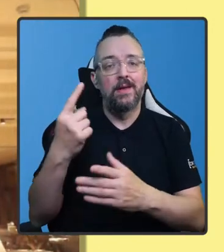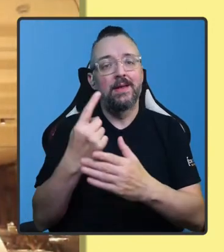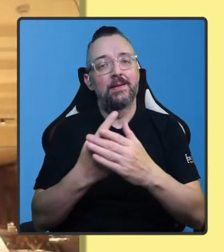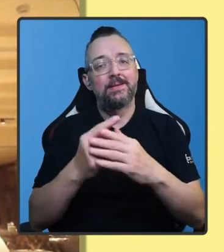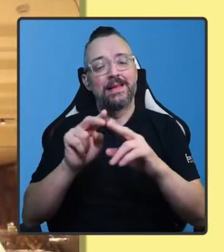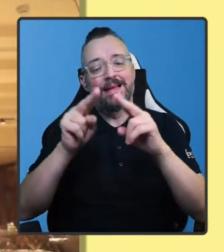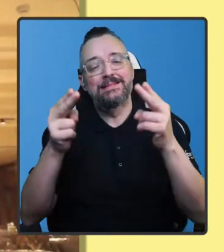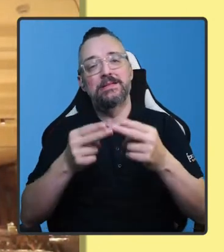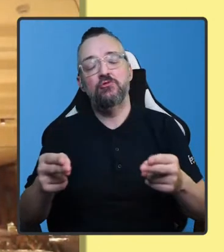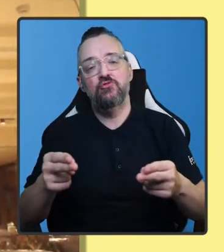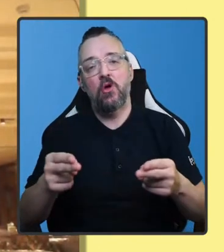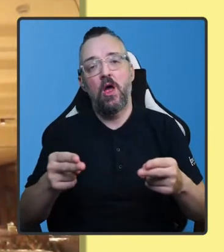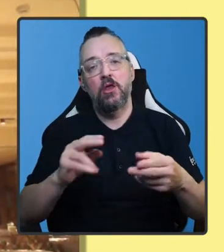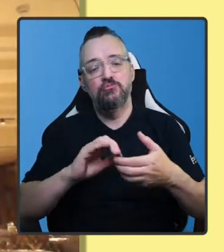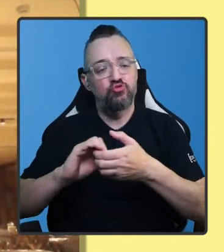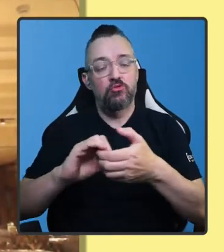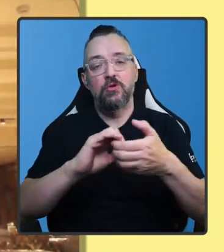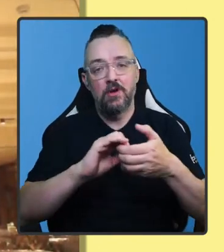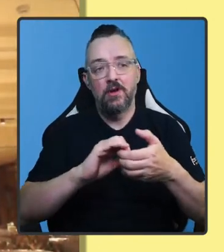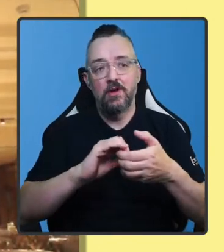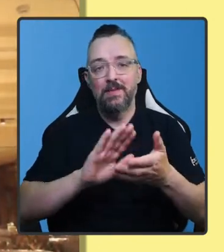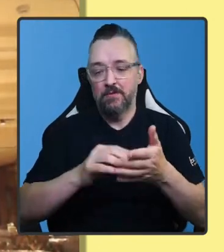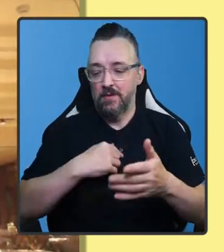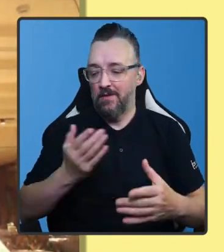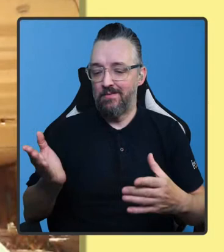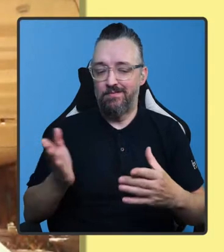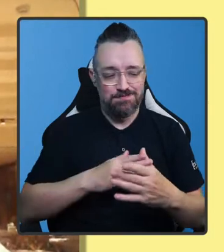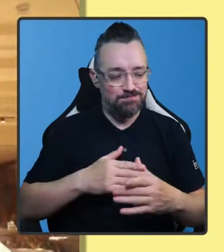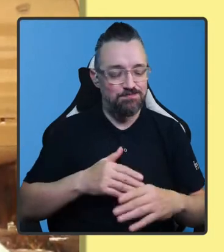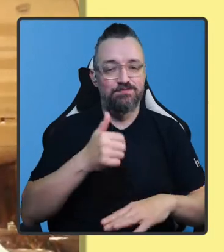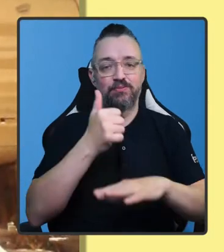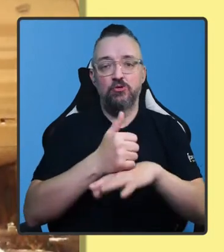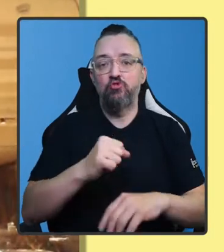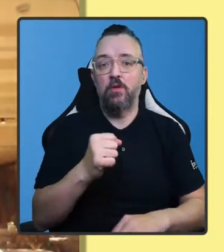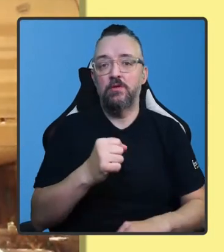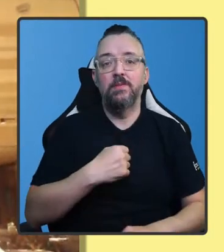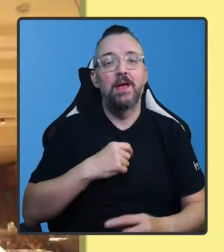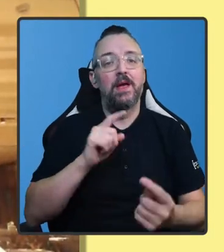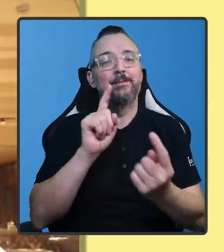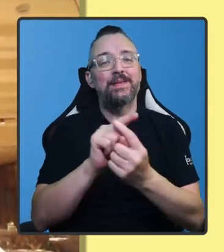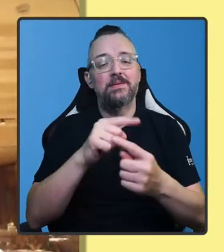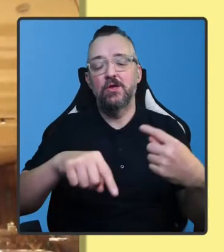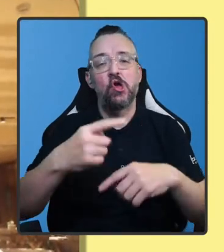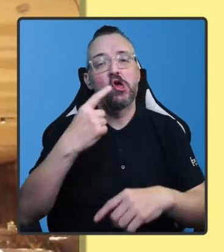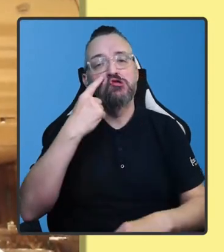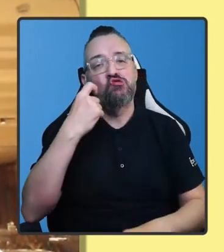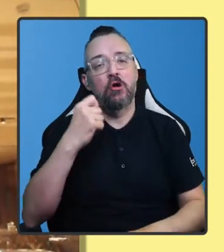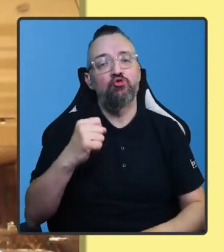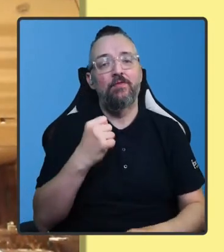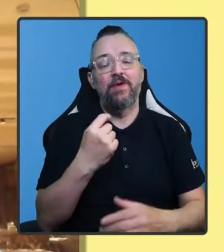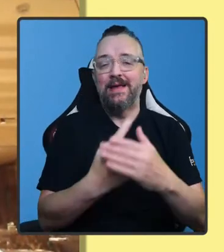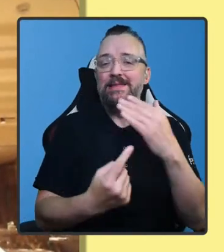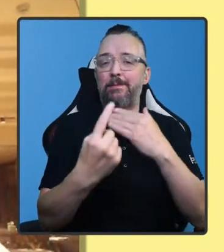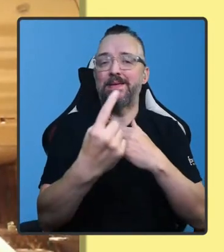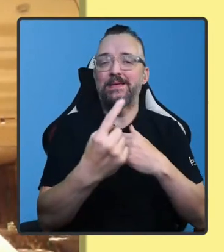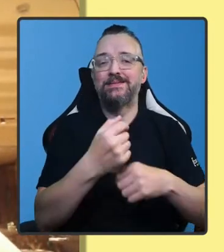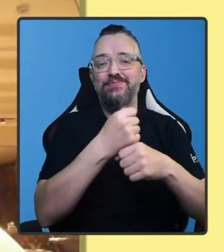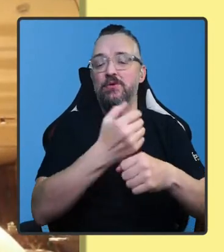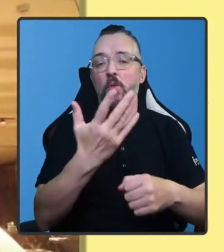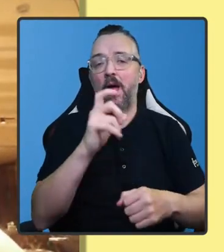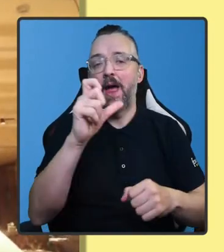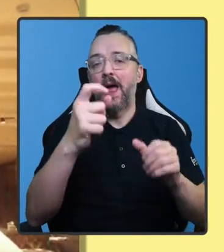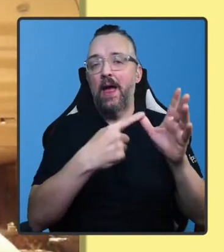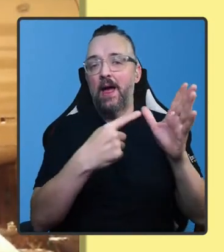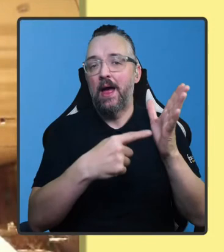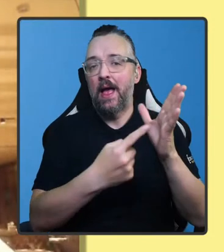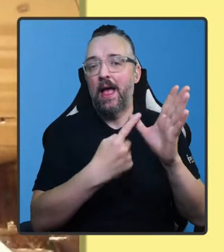the reason I ended up in Scotland. I met a group of young Scots for Independence activists in Catalonia, and I fell